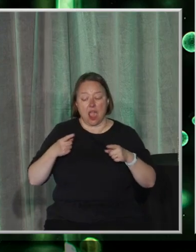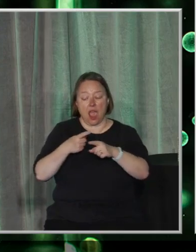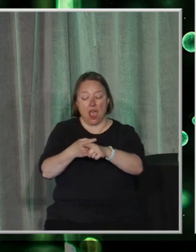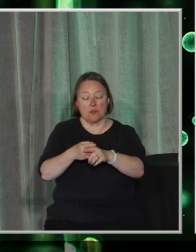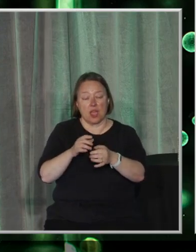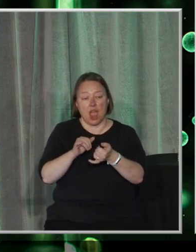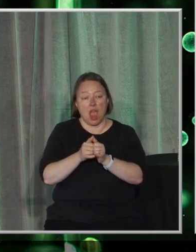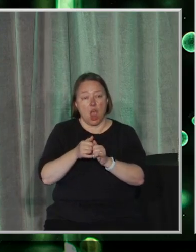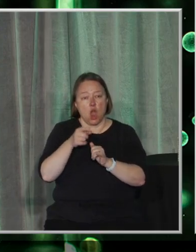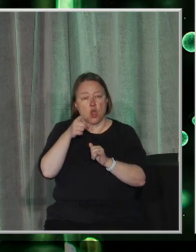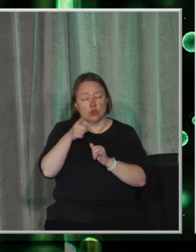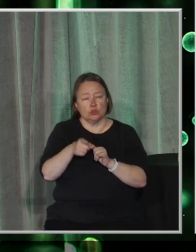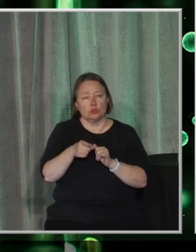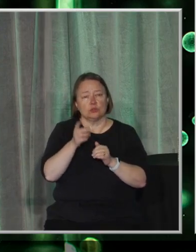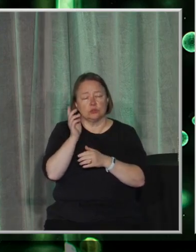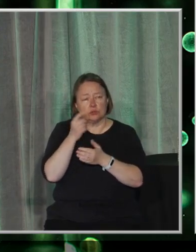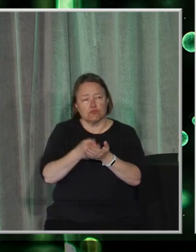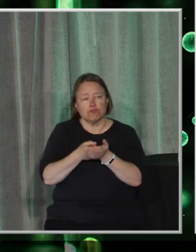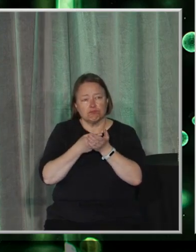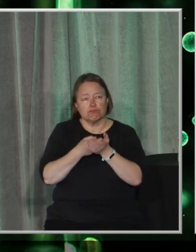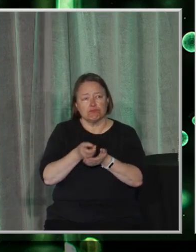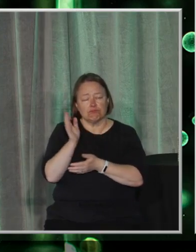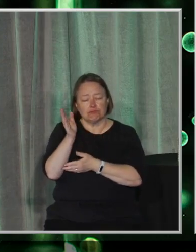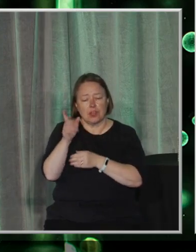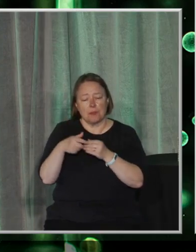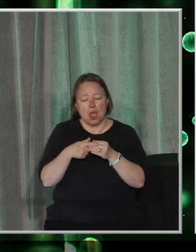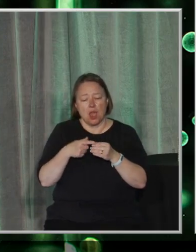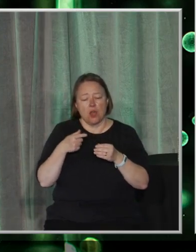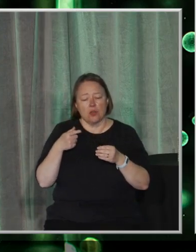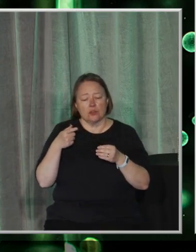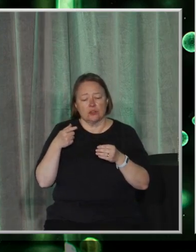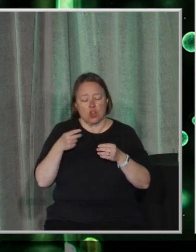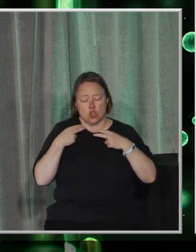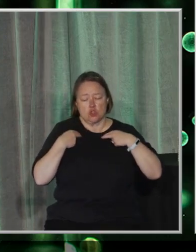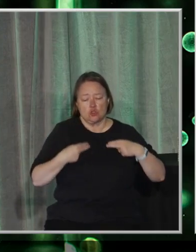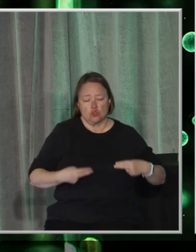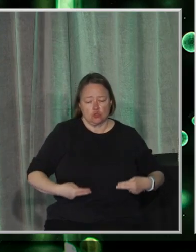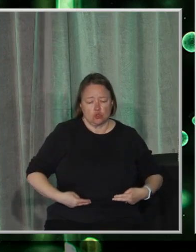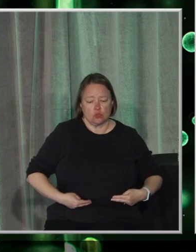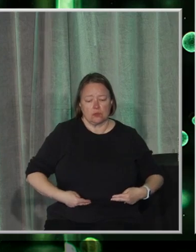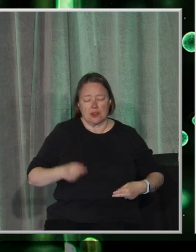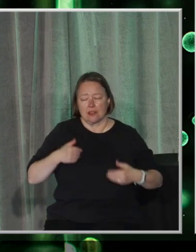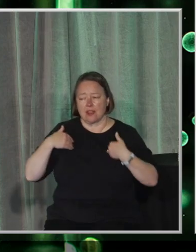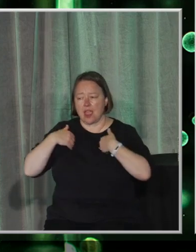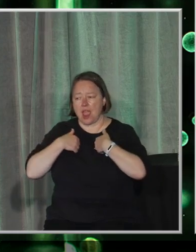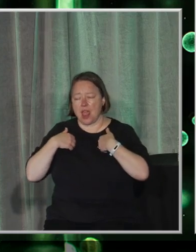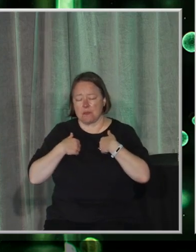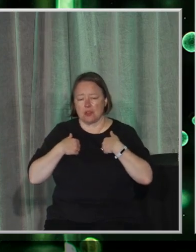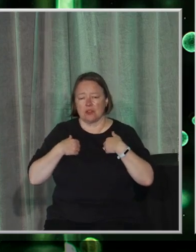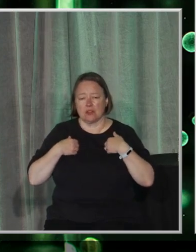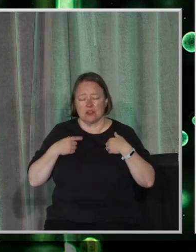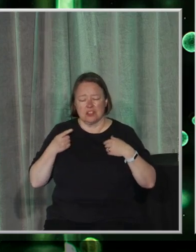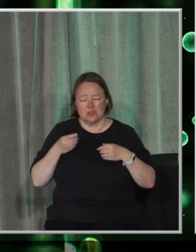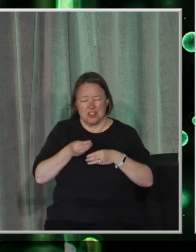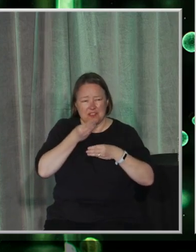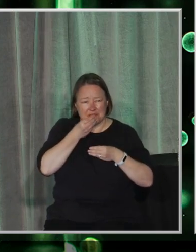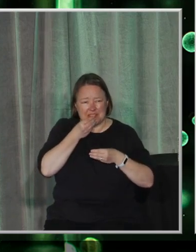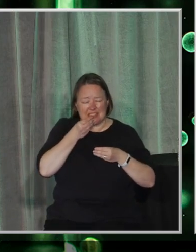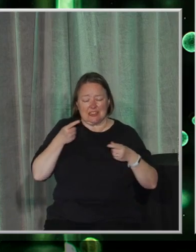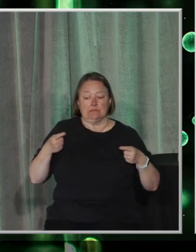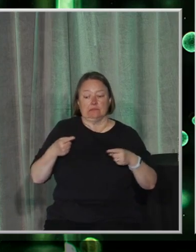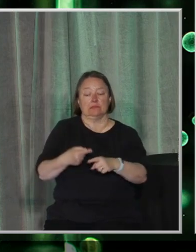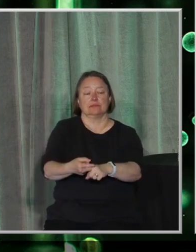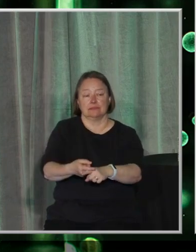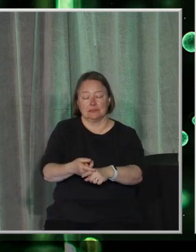spoke about the conflict between the human and livestock feeding. It